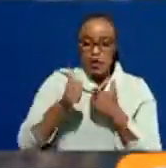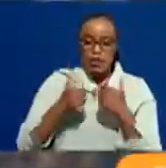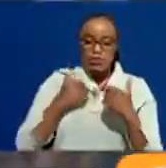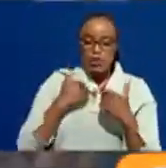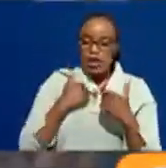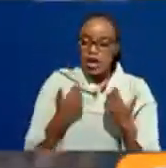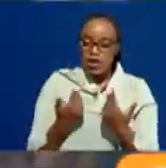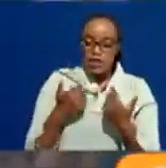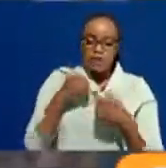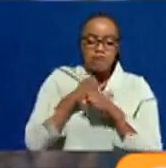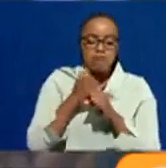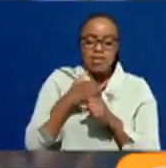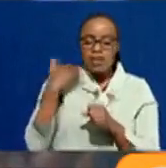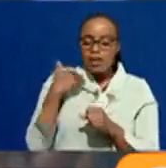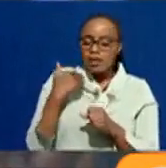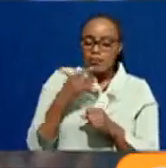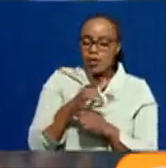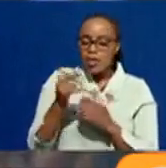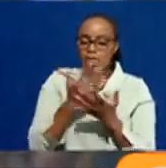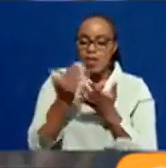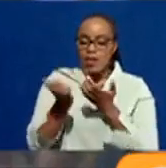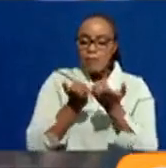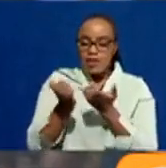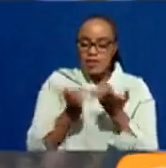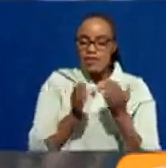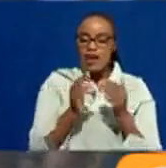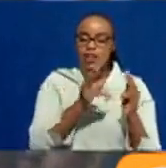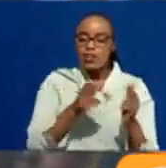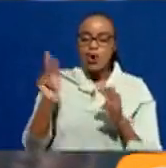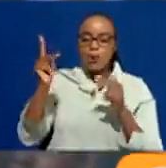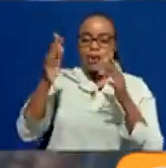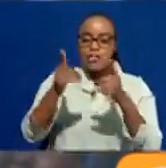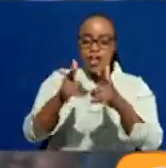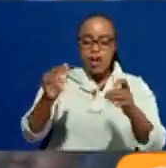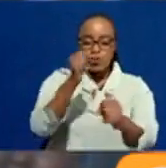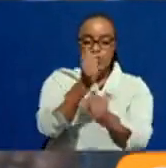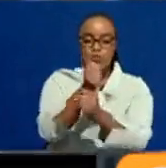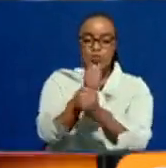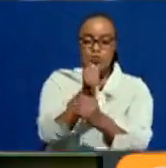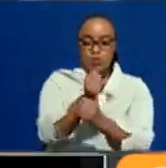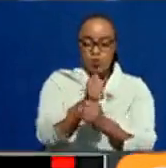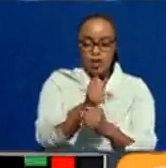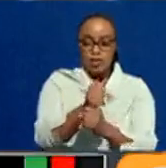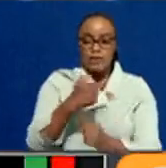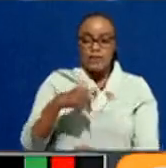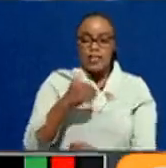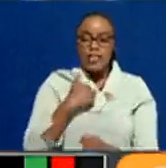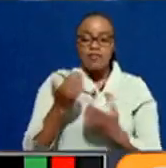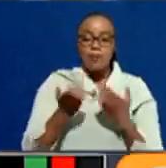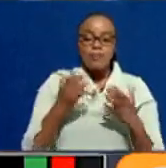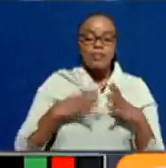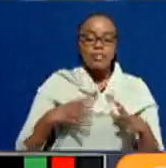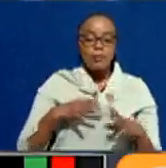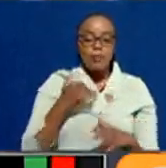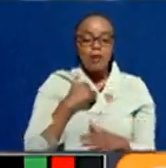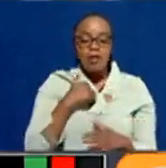don't criminalize enterprise, where ordinary Kenyans are allowed to work, where businessmen are not